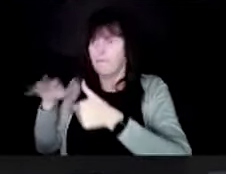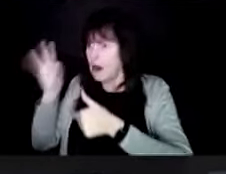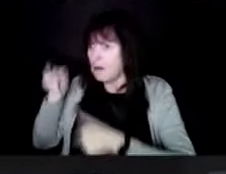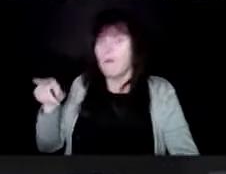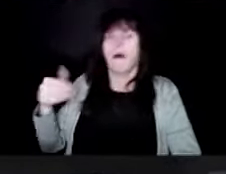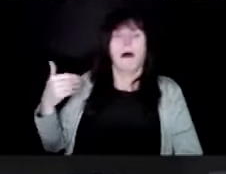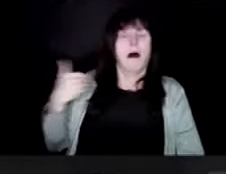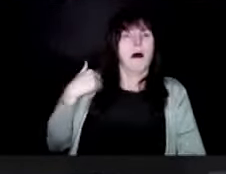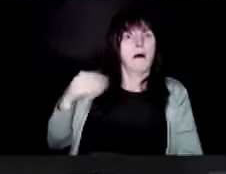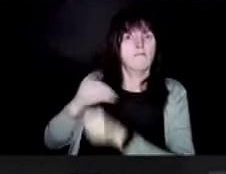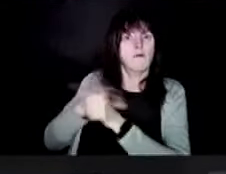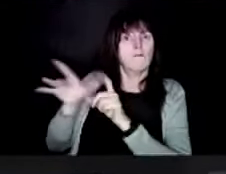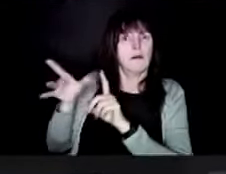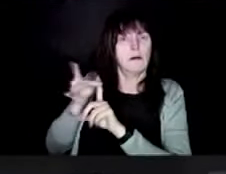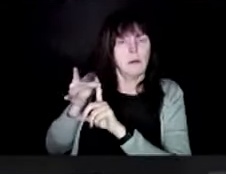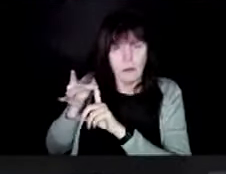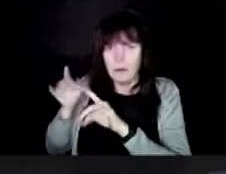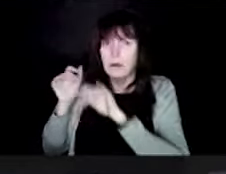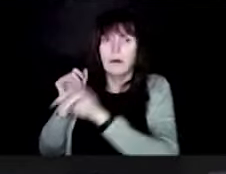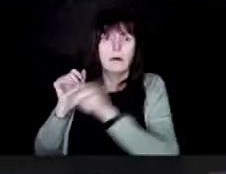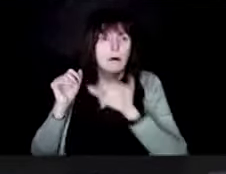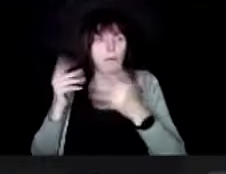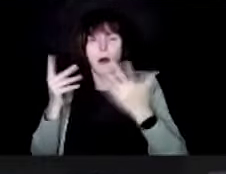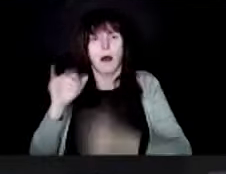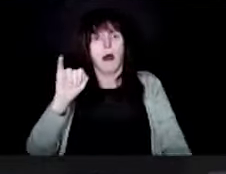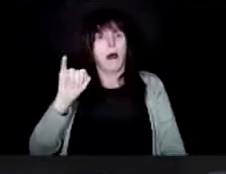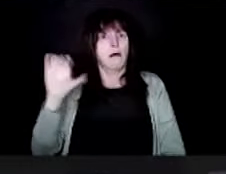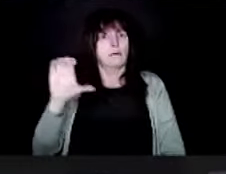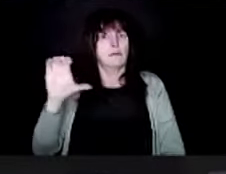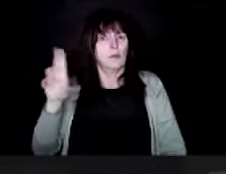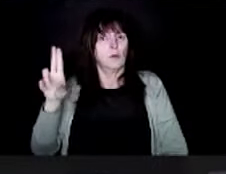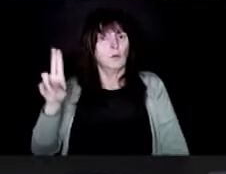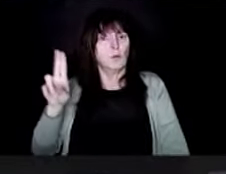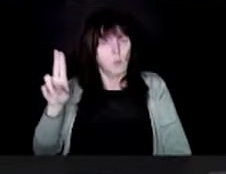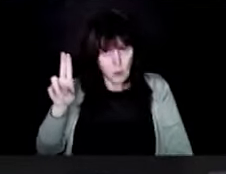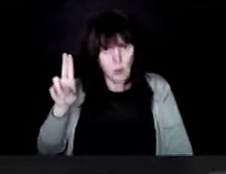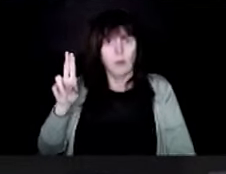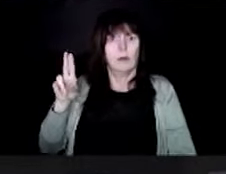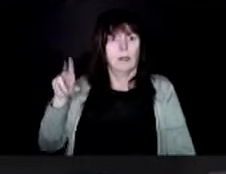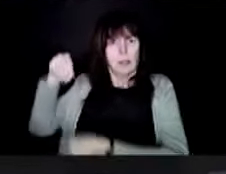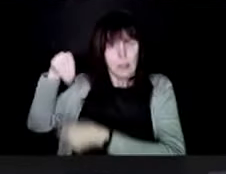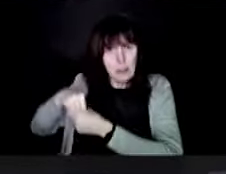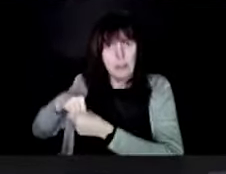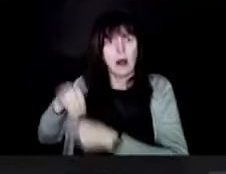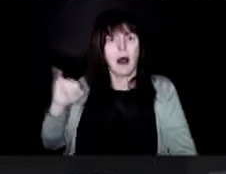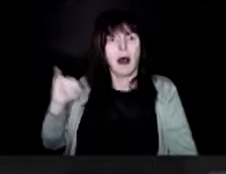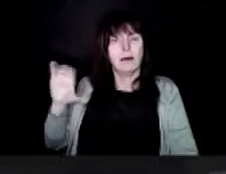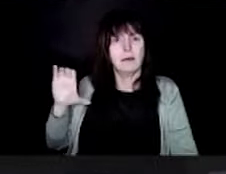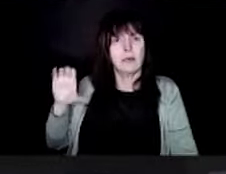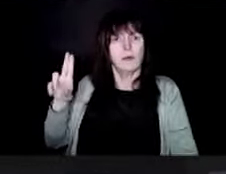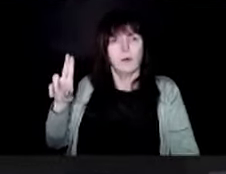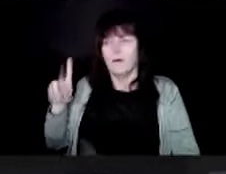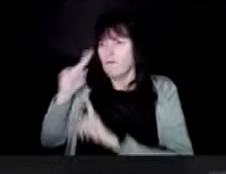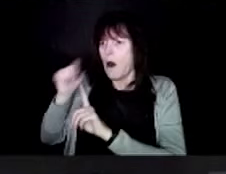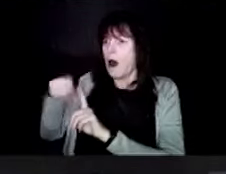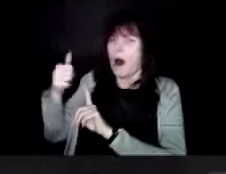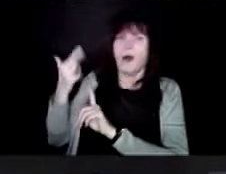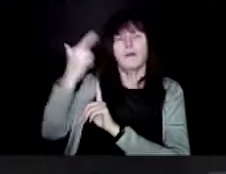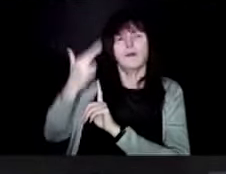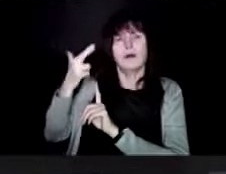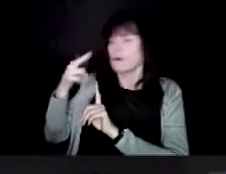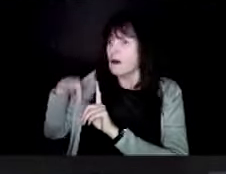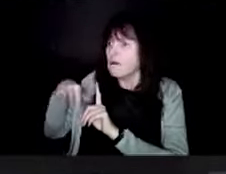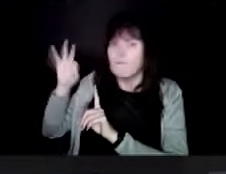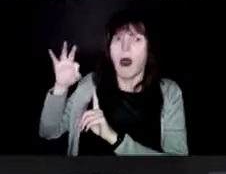positive. It may be that some of these deaths are incidentally correlated to COVID-19.